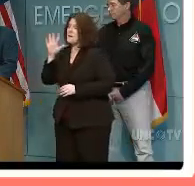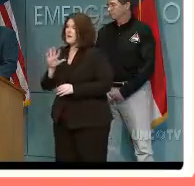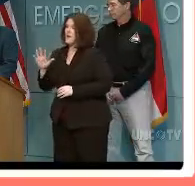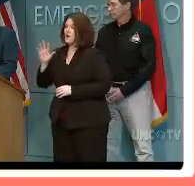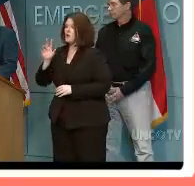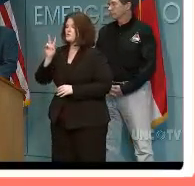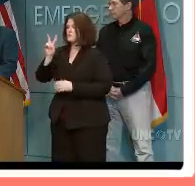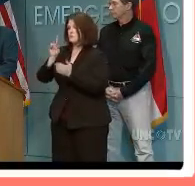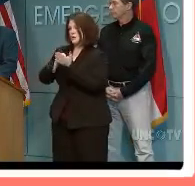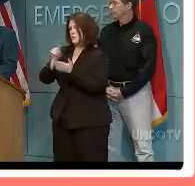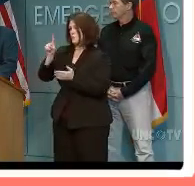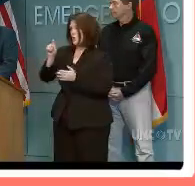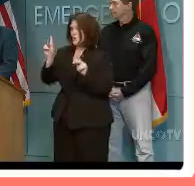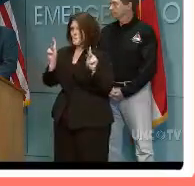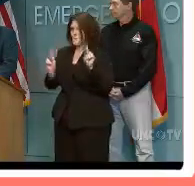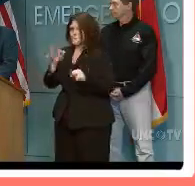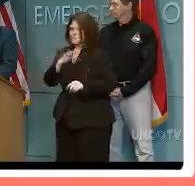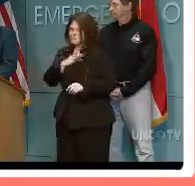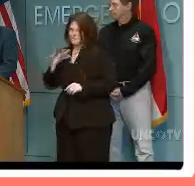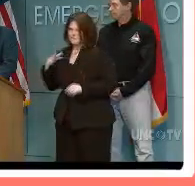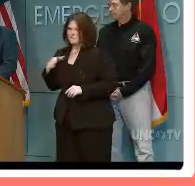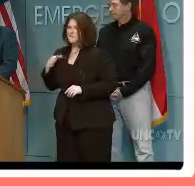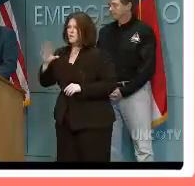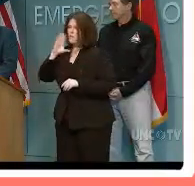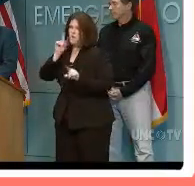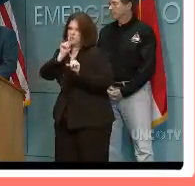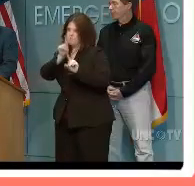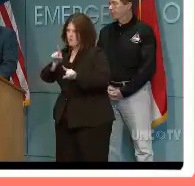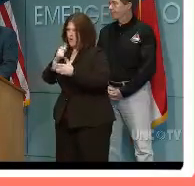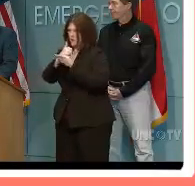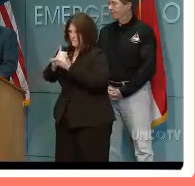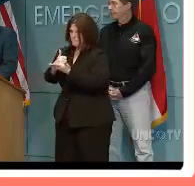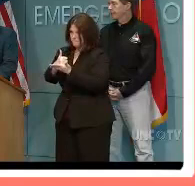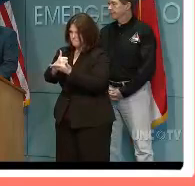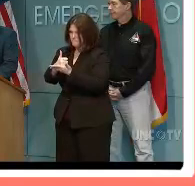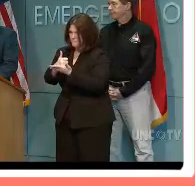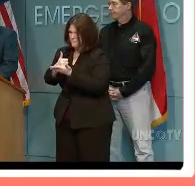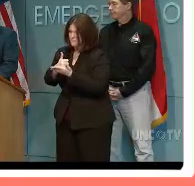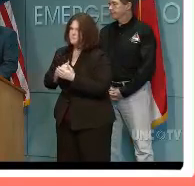approximately 2,100 people that will be responding to this storm.